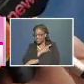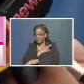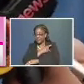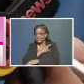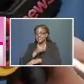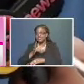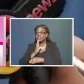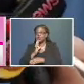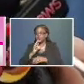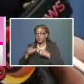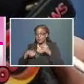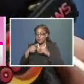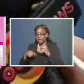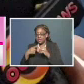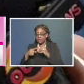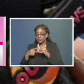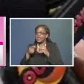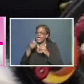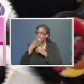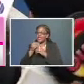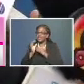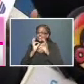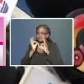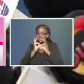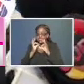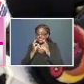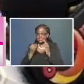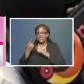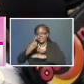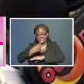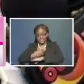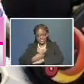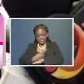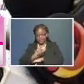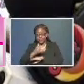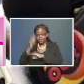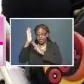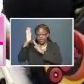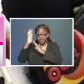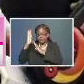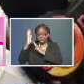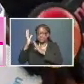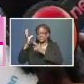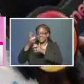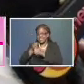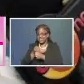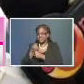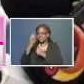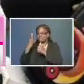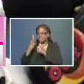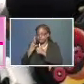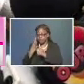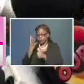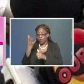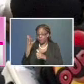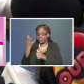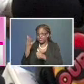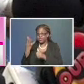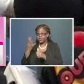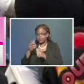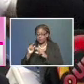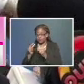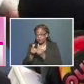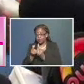Dr. Aldana Boyson explains. Today, the Bahamas receives its fourth batch of COVID-19